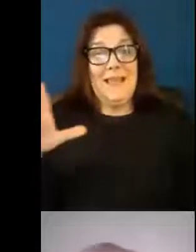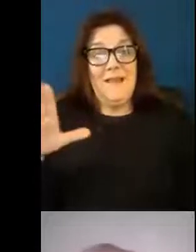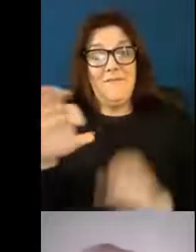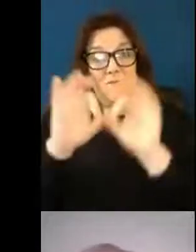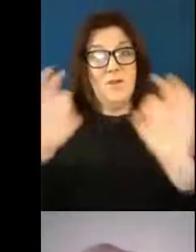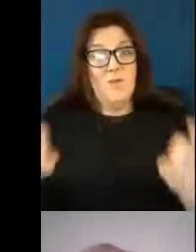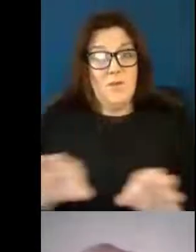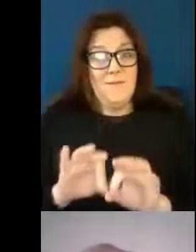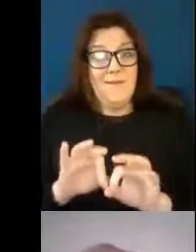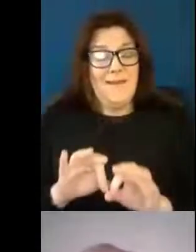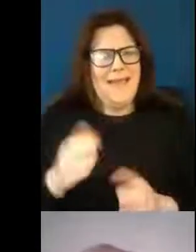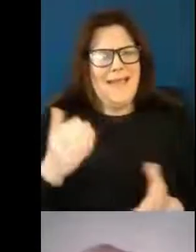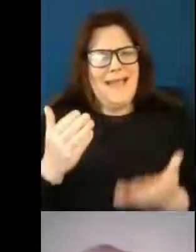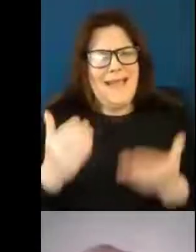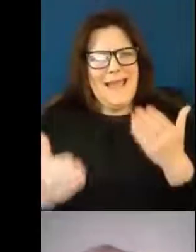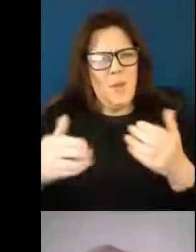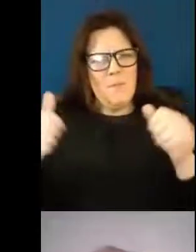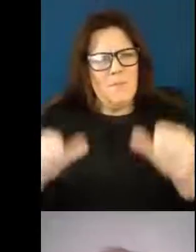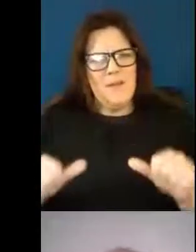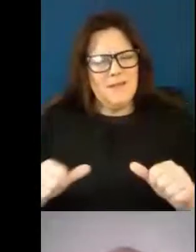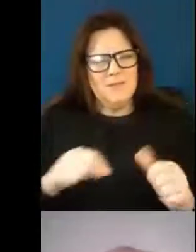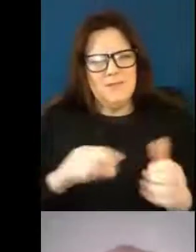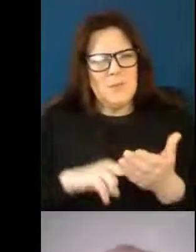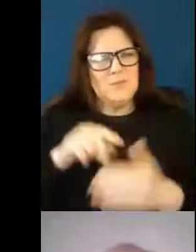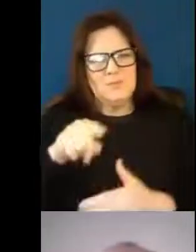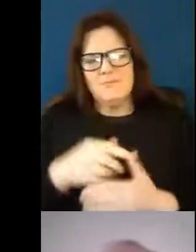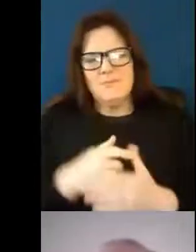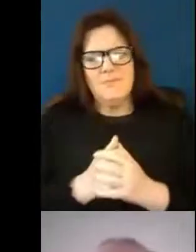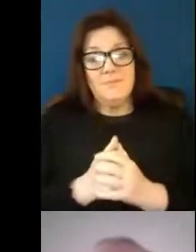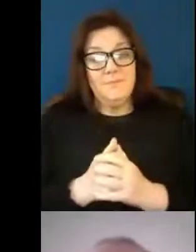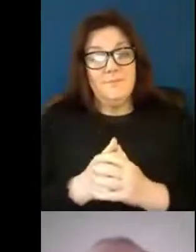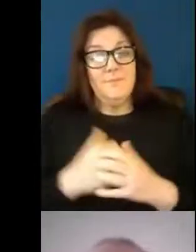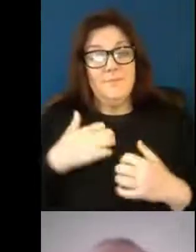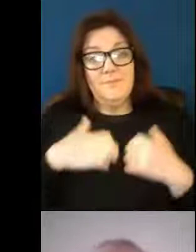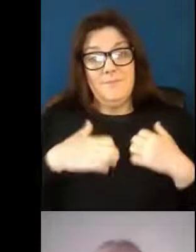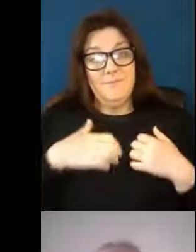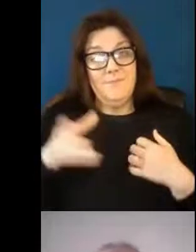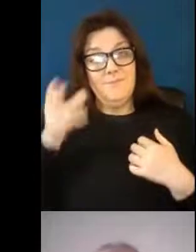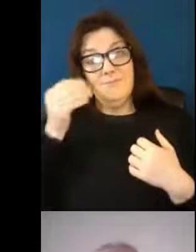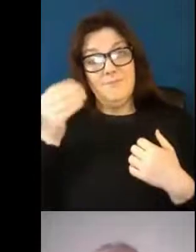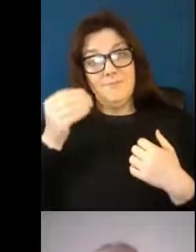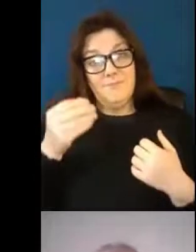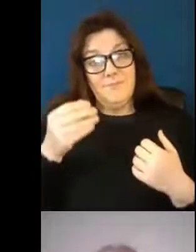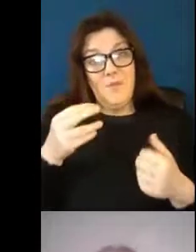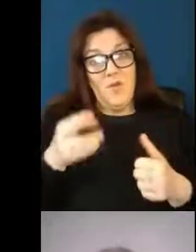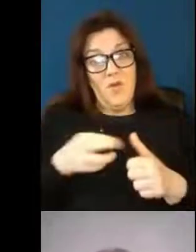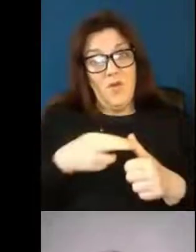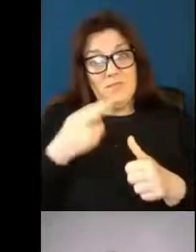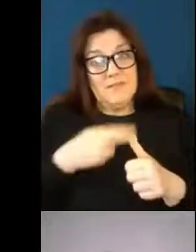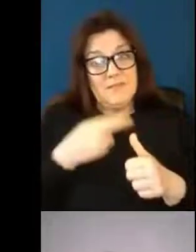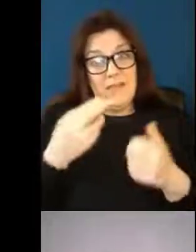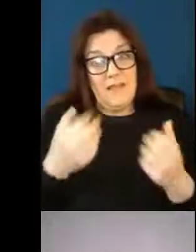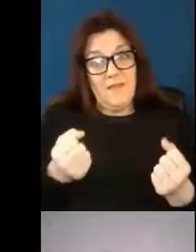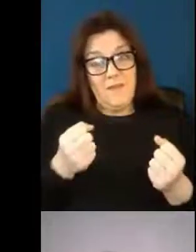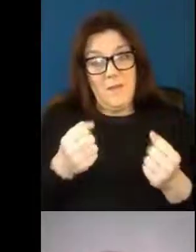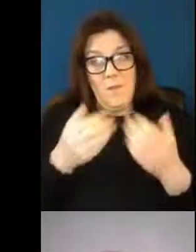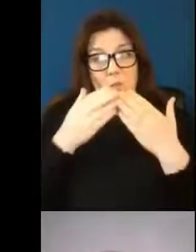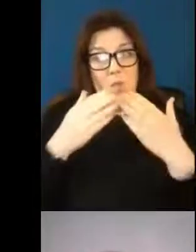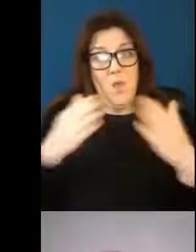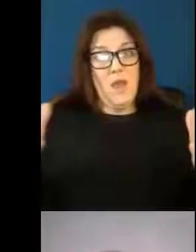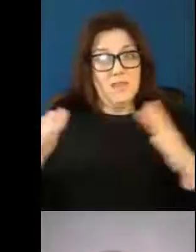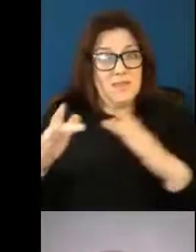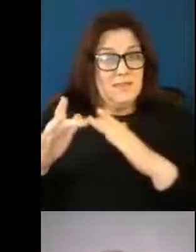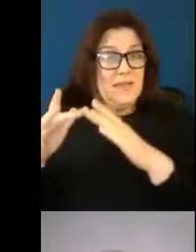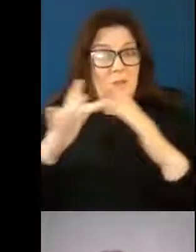how can they be applied? And it was interesting to hear that you have already a wide network